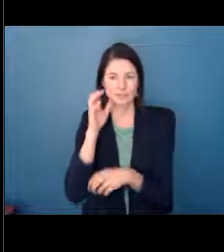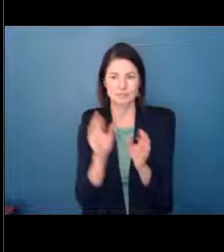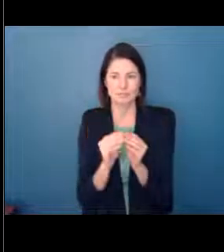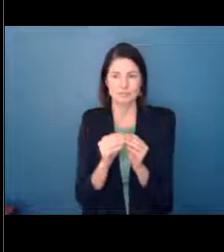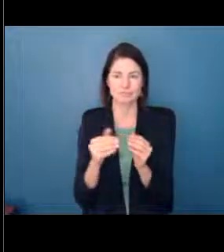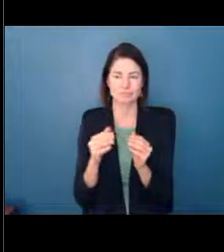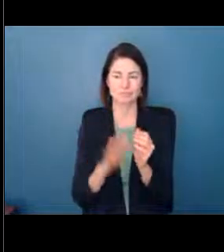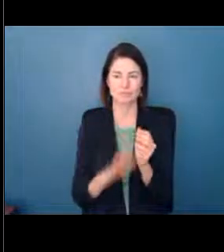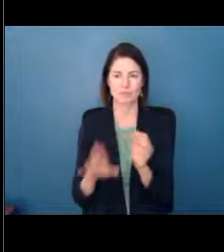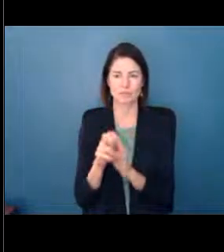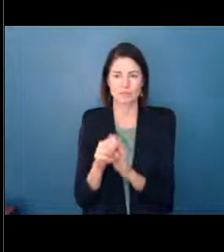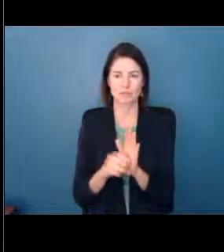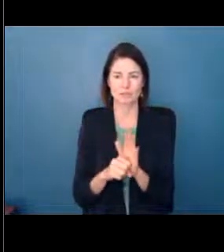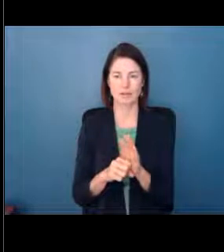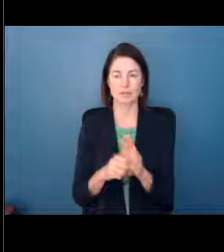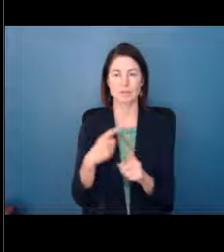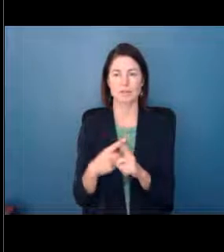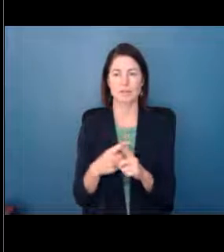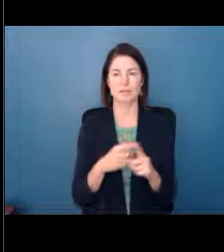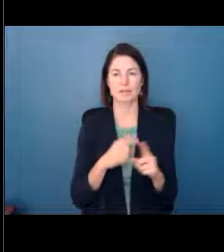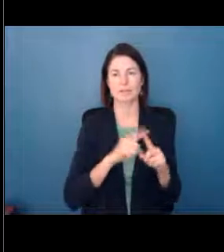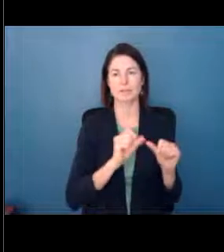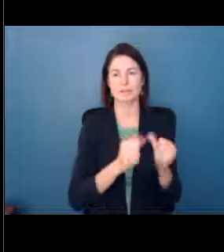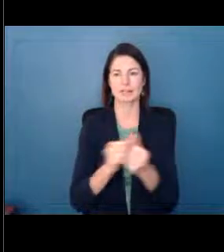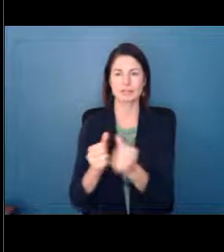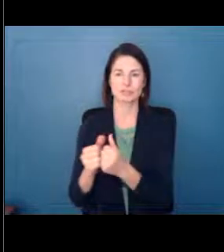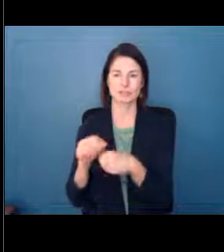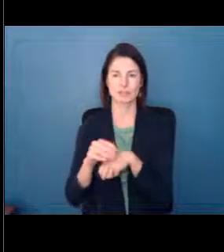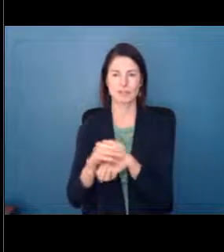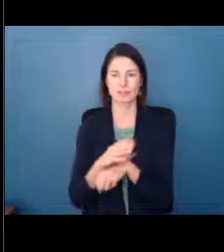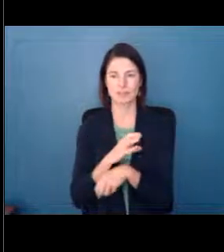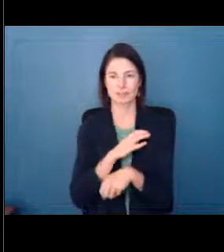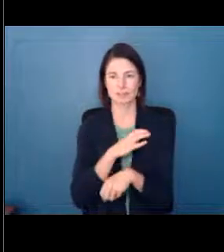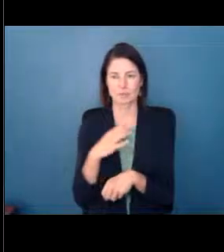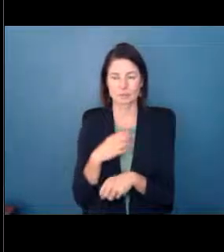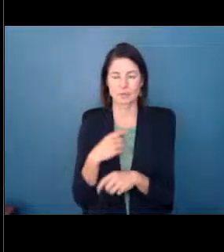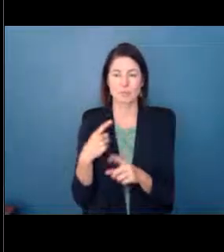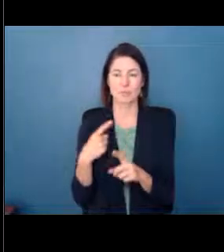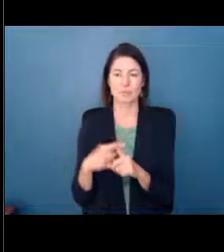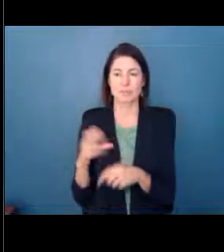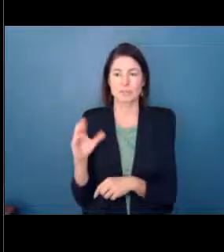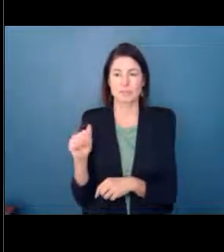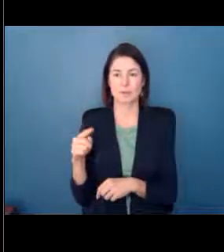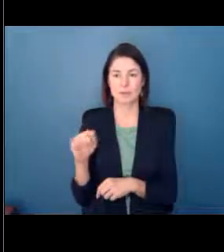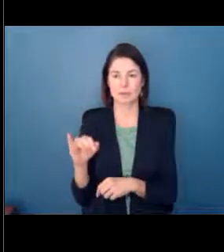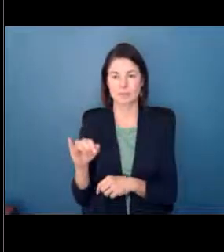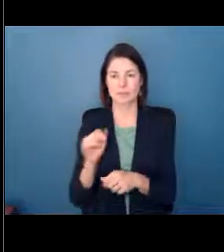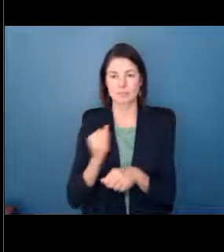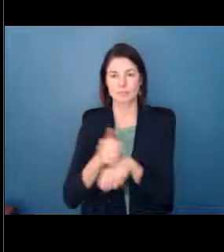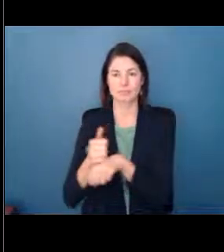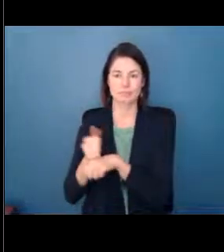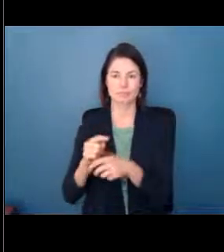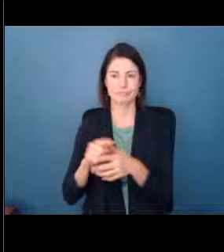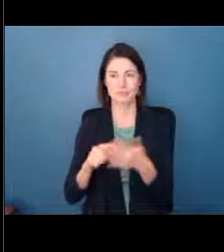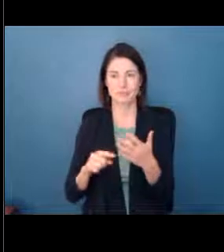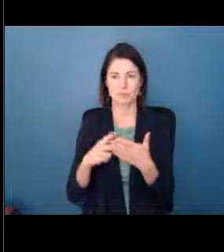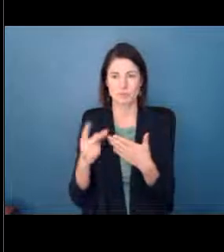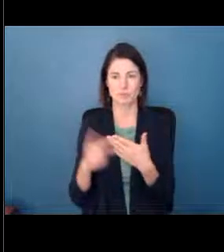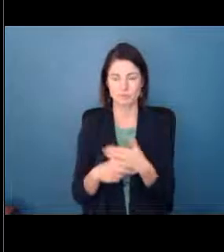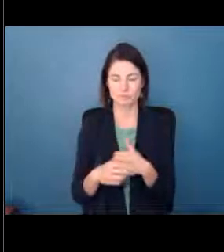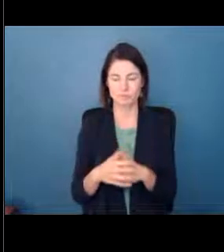the Interagency Equity Advisory Committee, and the inclusion of CAPTI strategies in SHOP, TCEP, and SCCP. Since the adoption